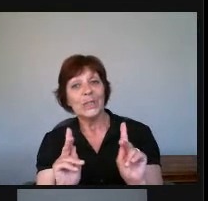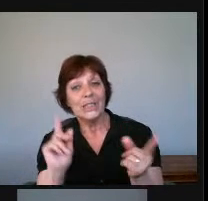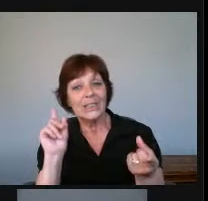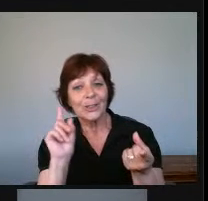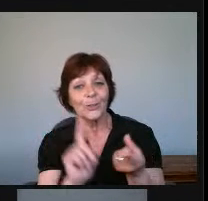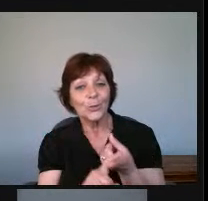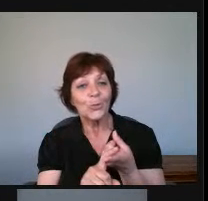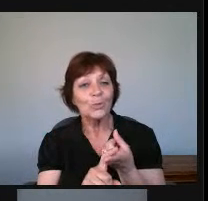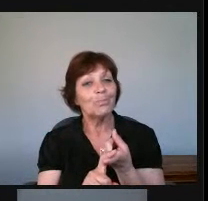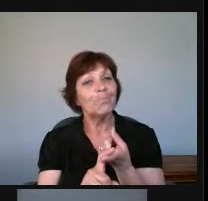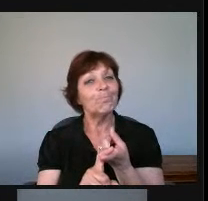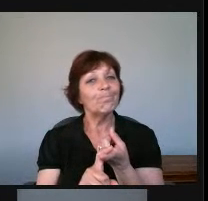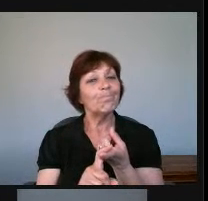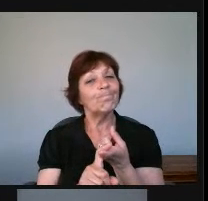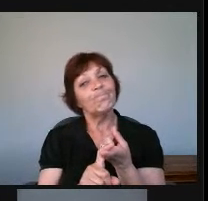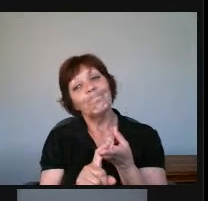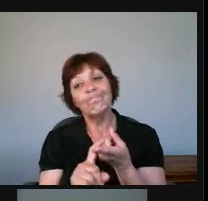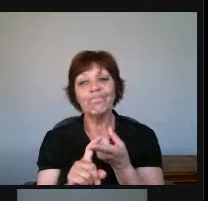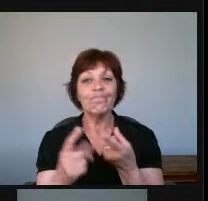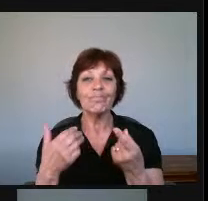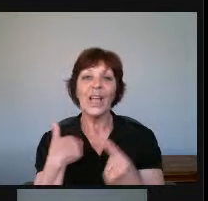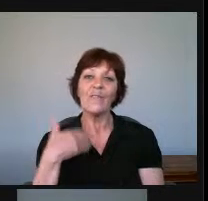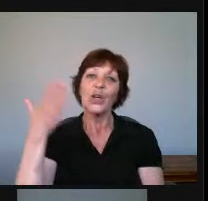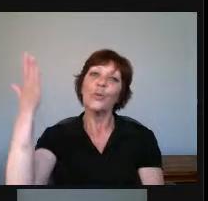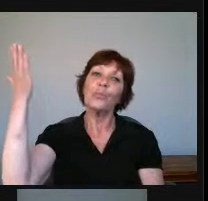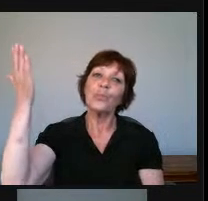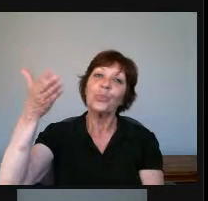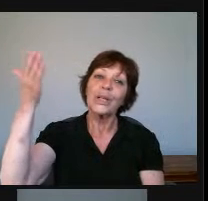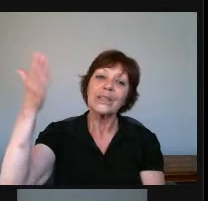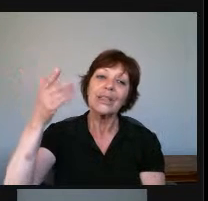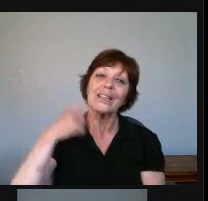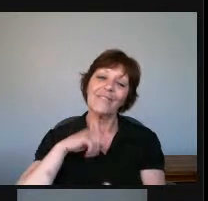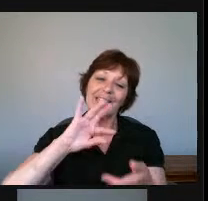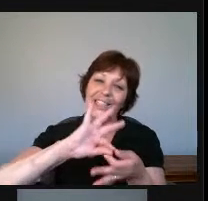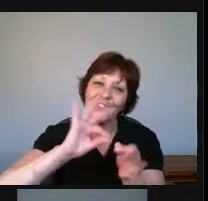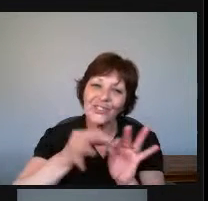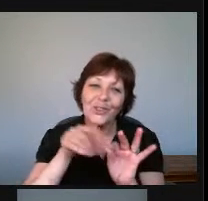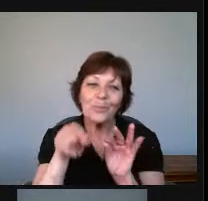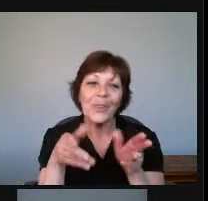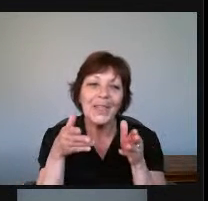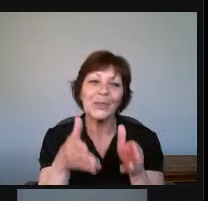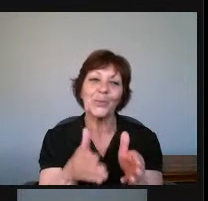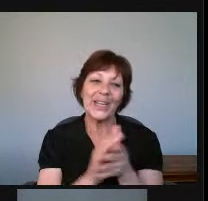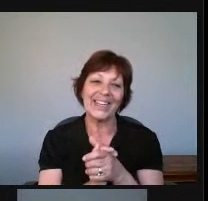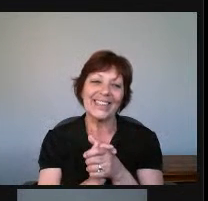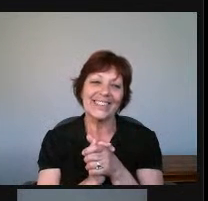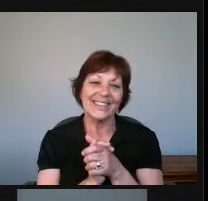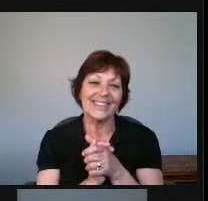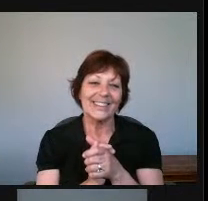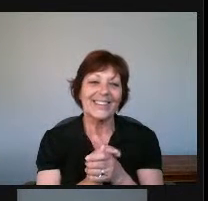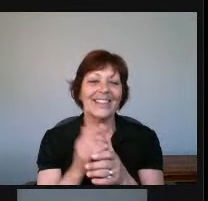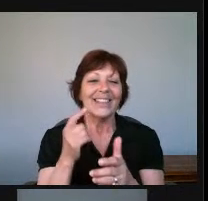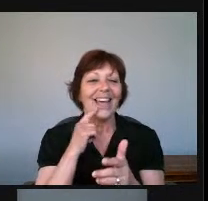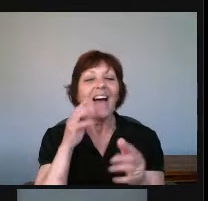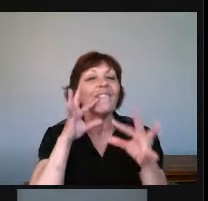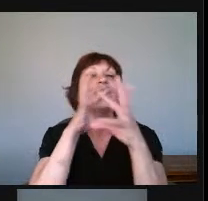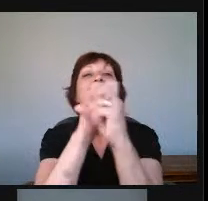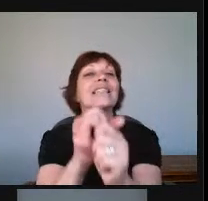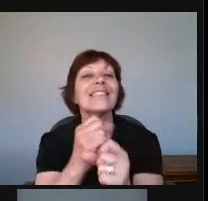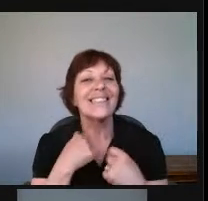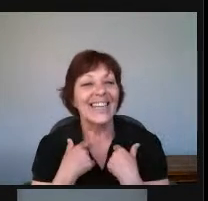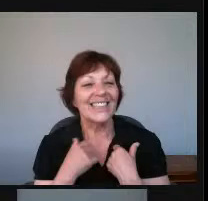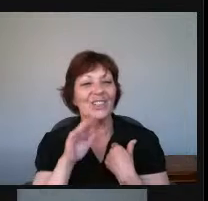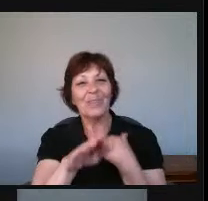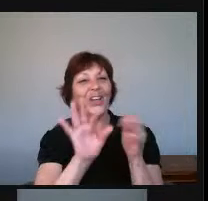to have a presentation be interpreted this way, and I'm fascinated by